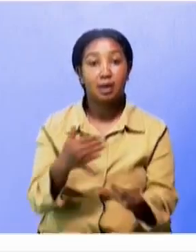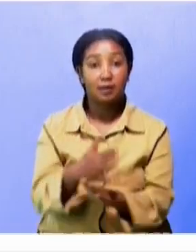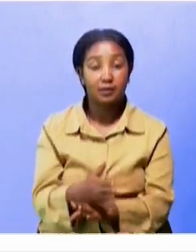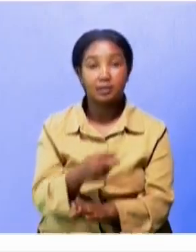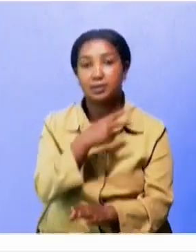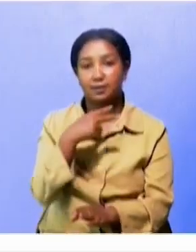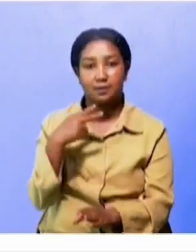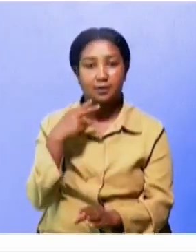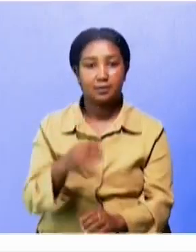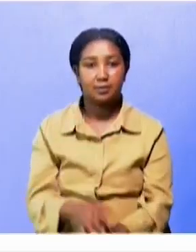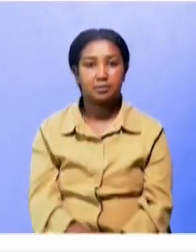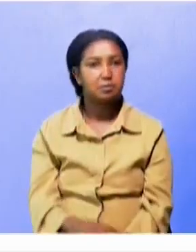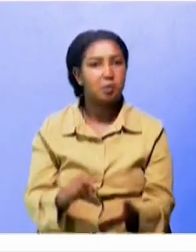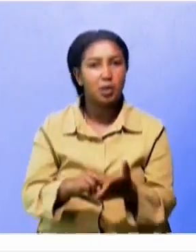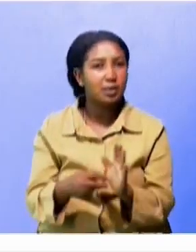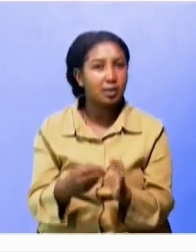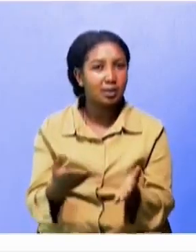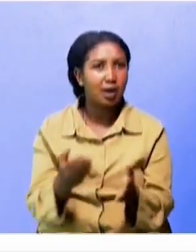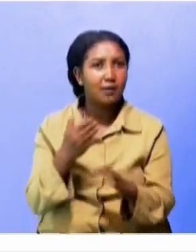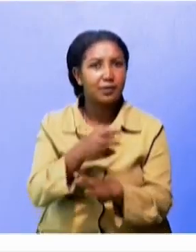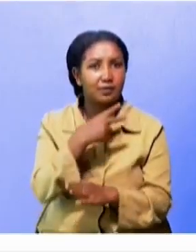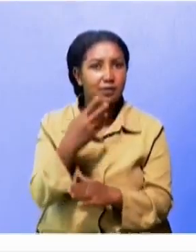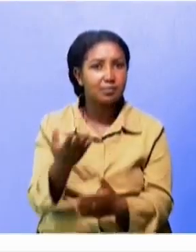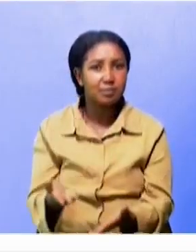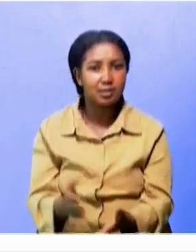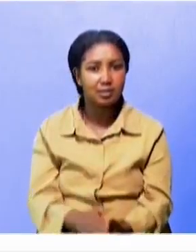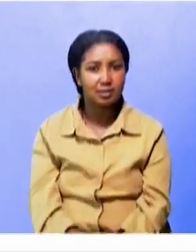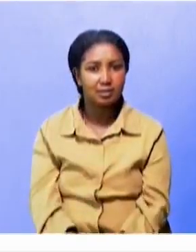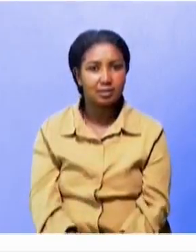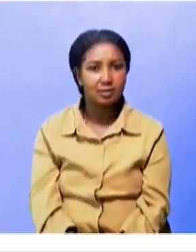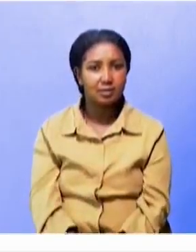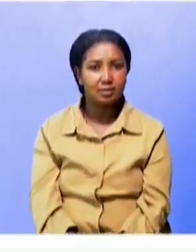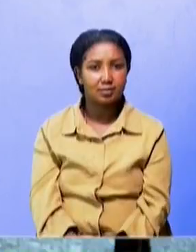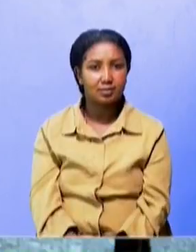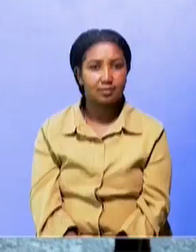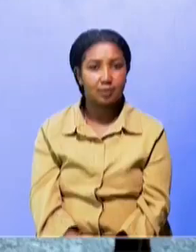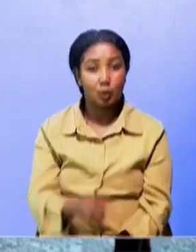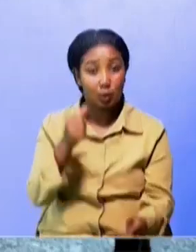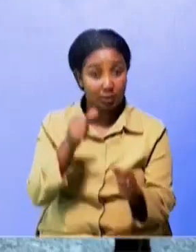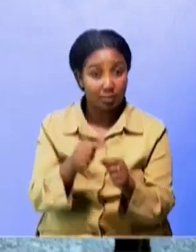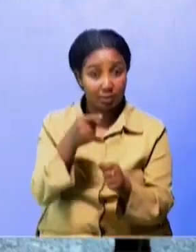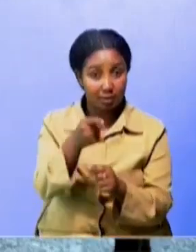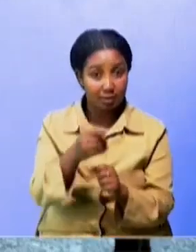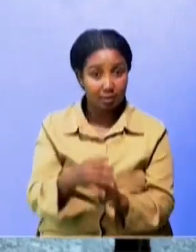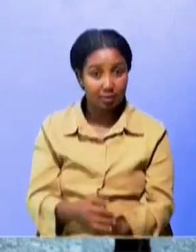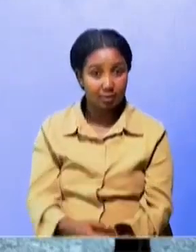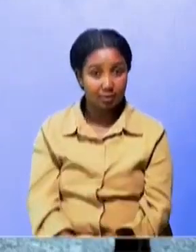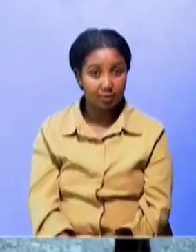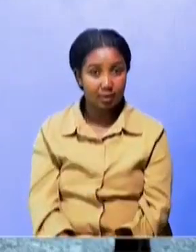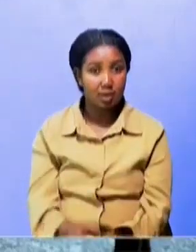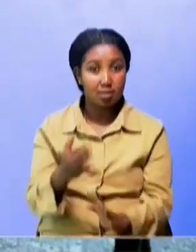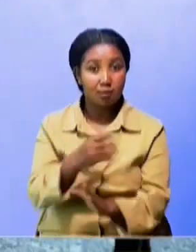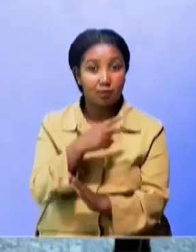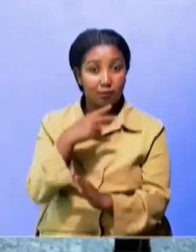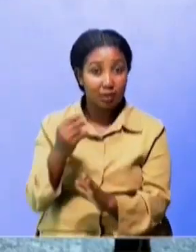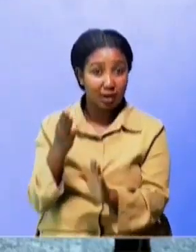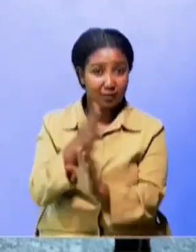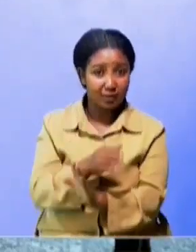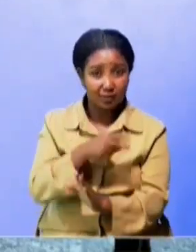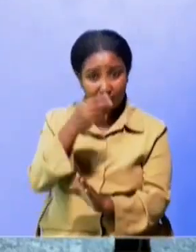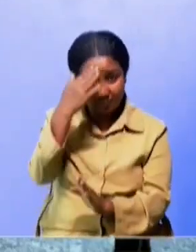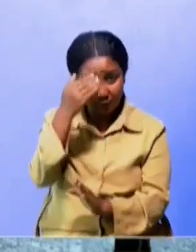After the verb. What do you mean by that? After the verb mean that? Yeah. You remember that? Before the verb and after the